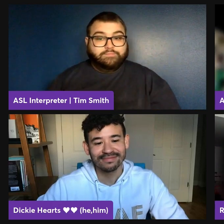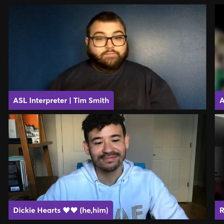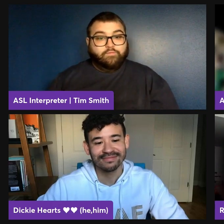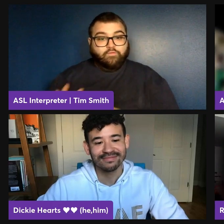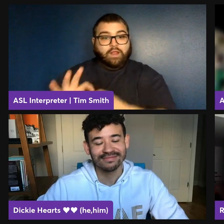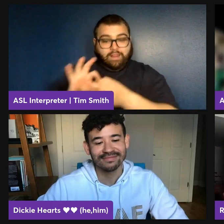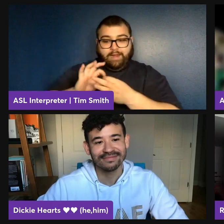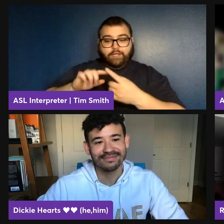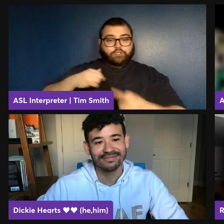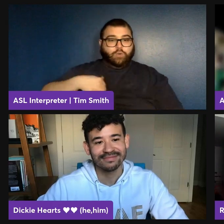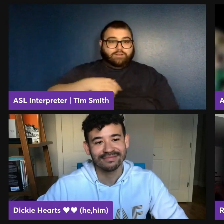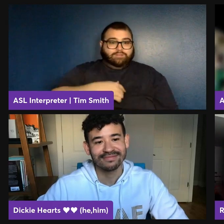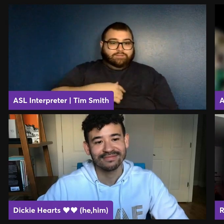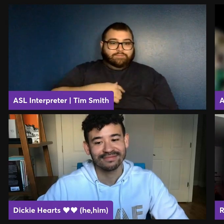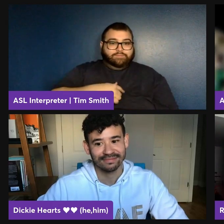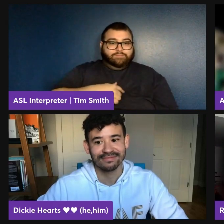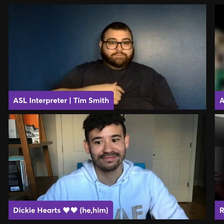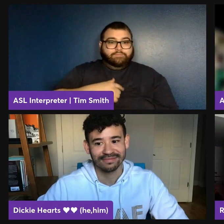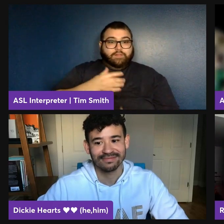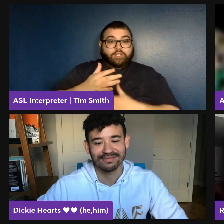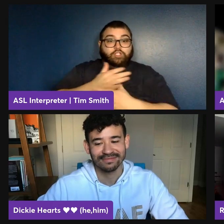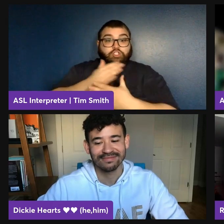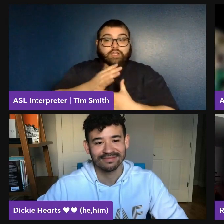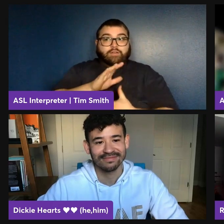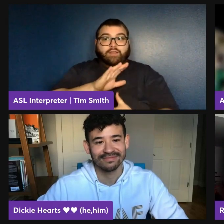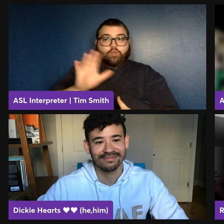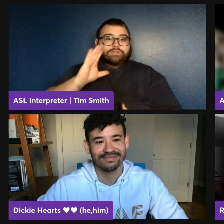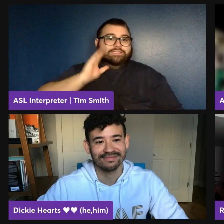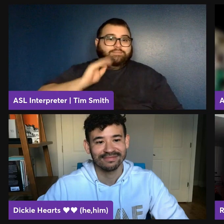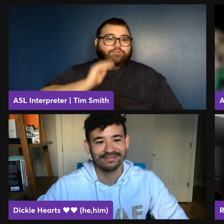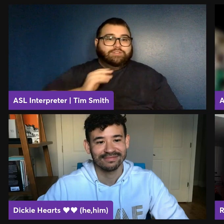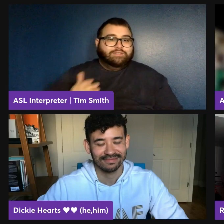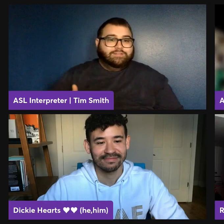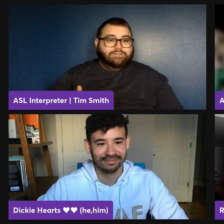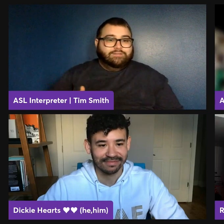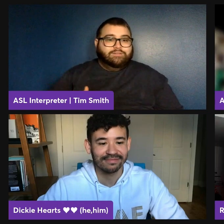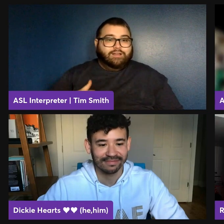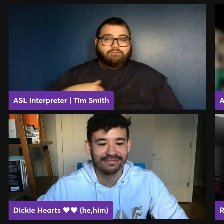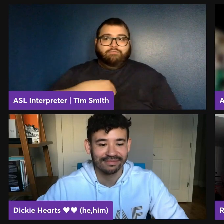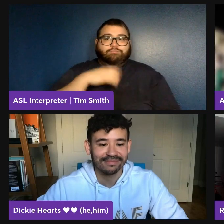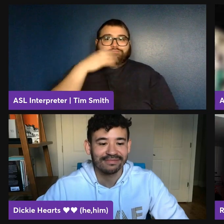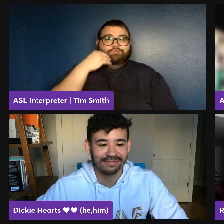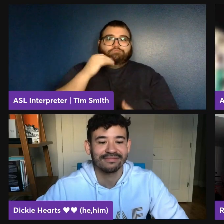us and sharing in those experiences with us. And